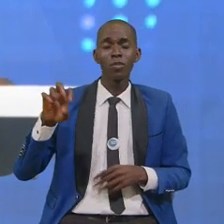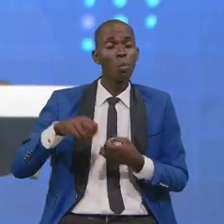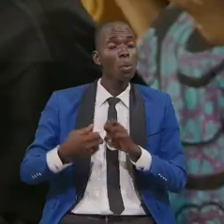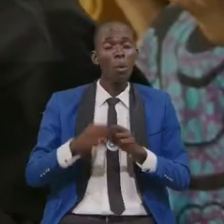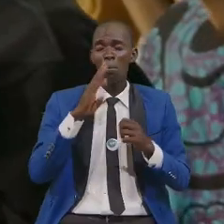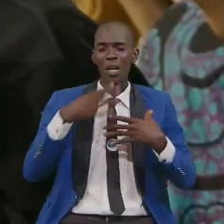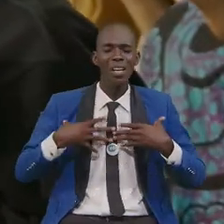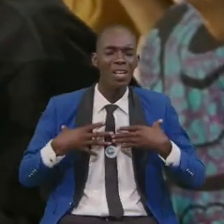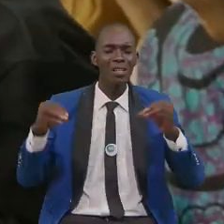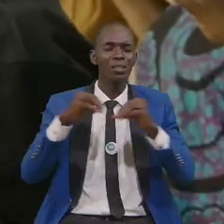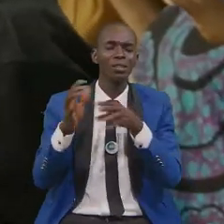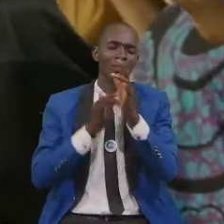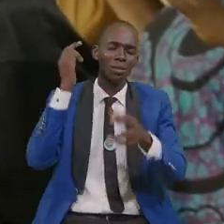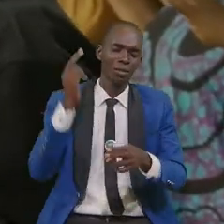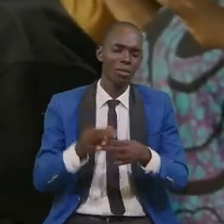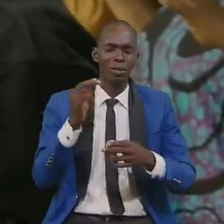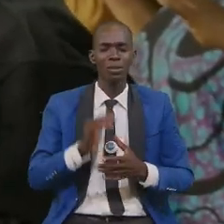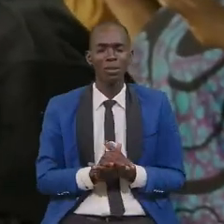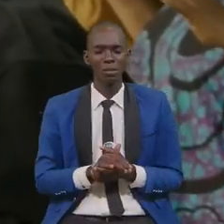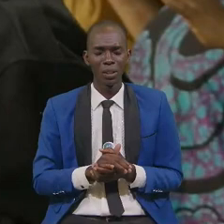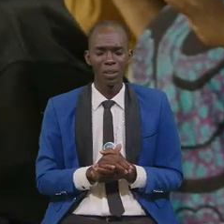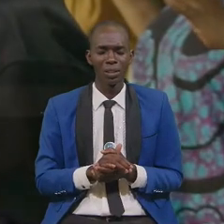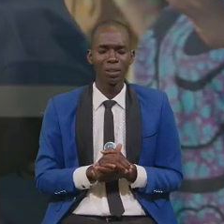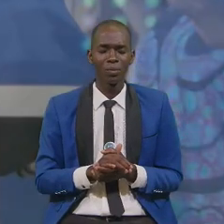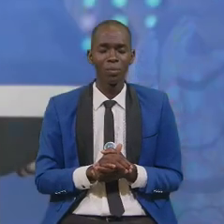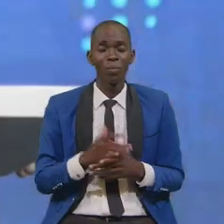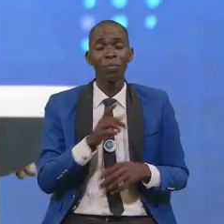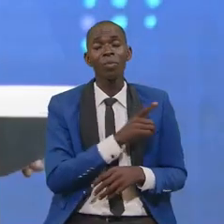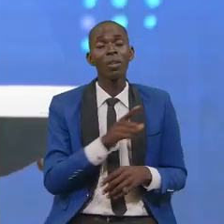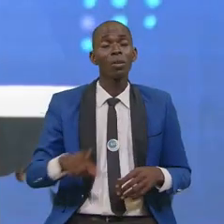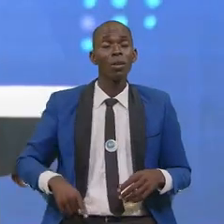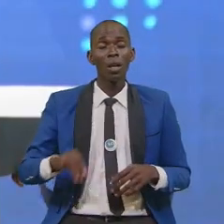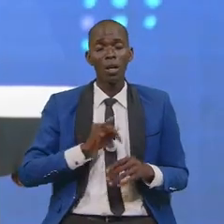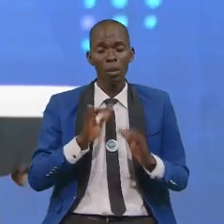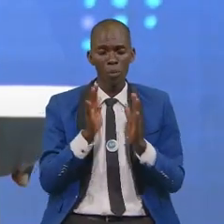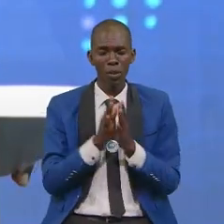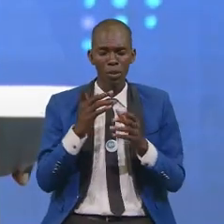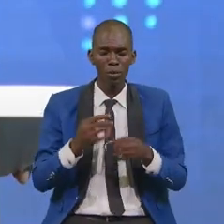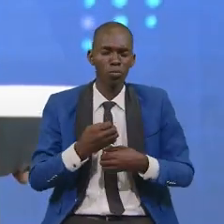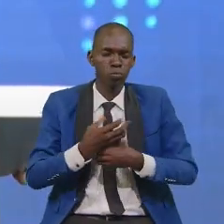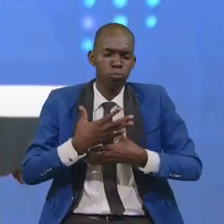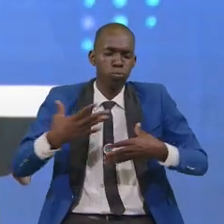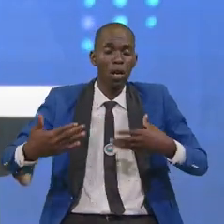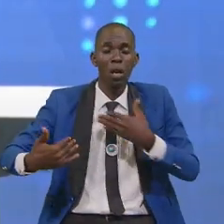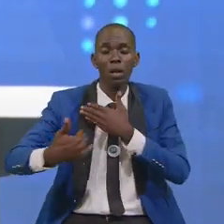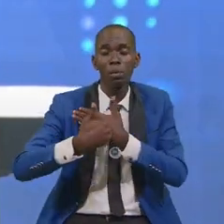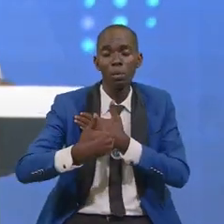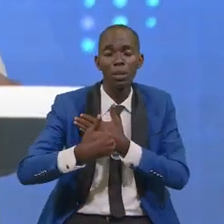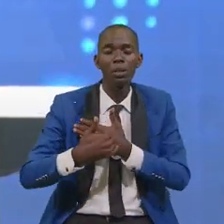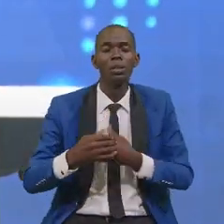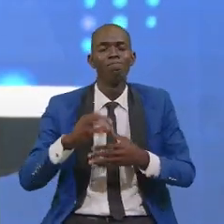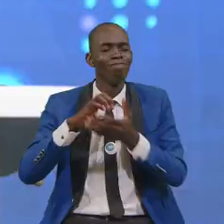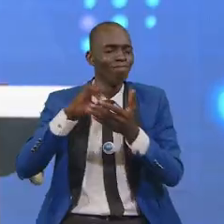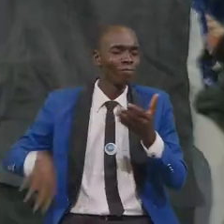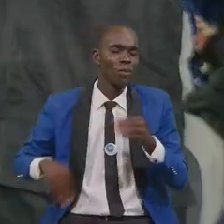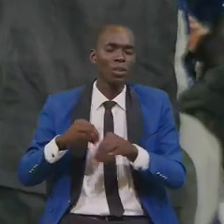Jesus' name. Lord, I pray the swelling of hunchback vanish away in